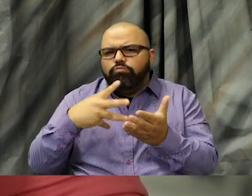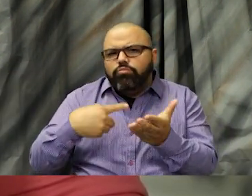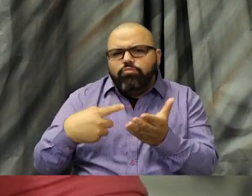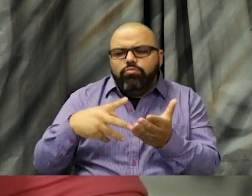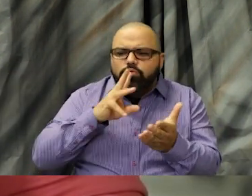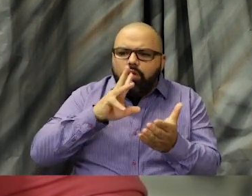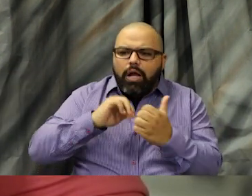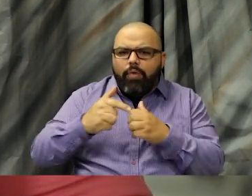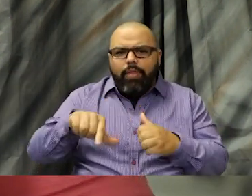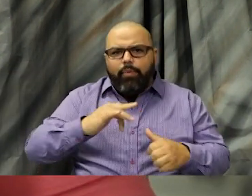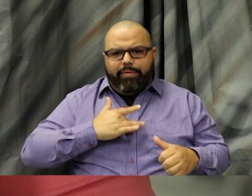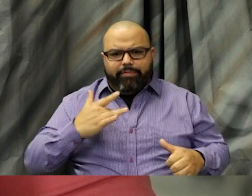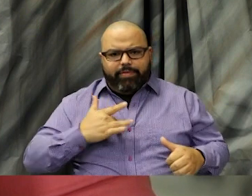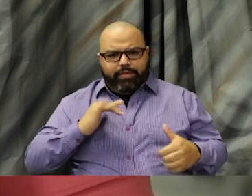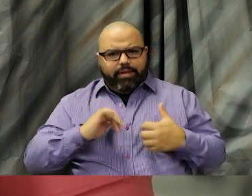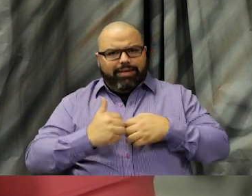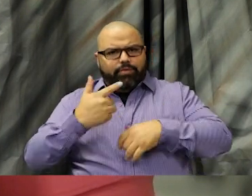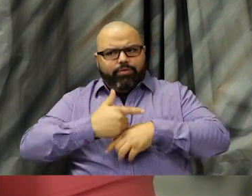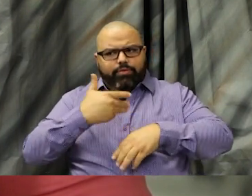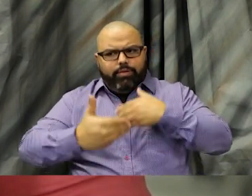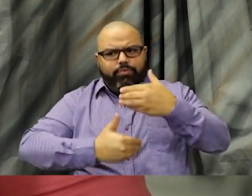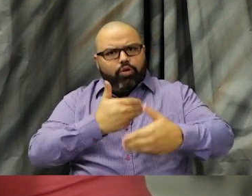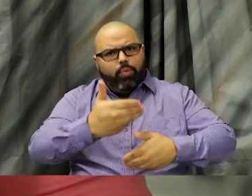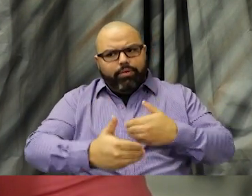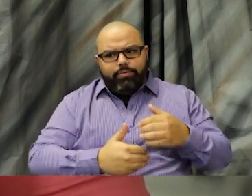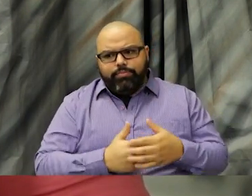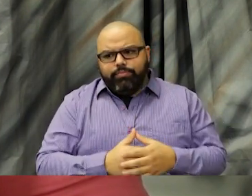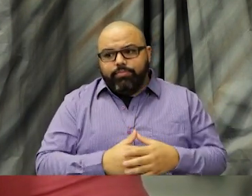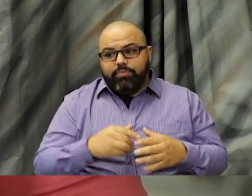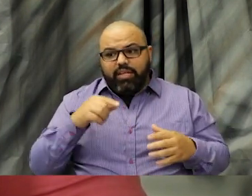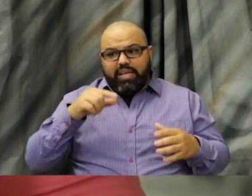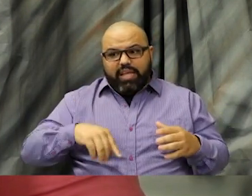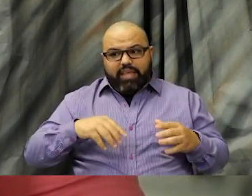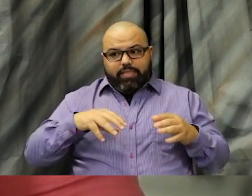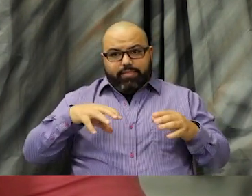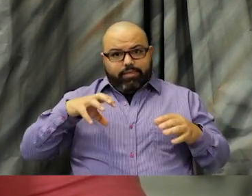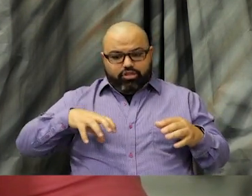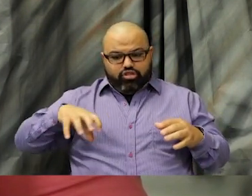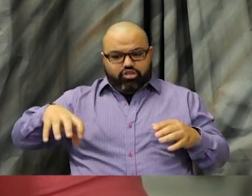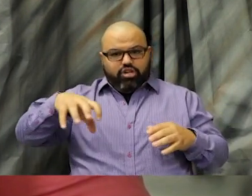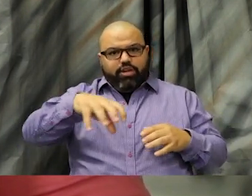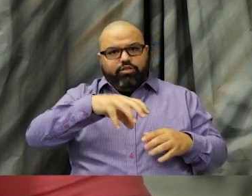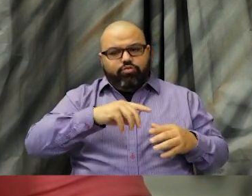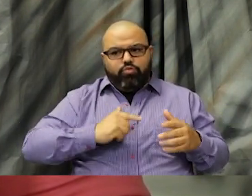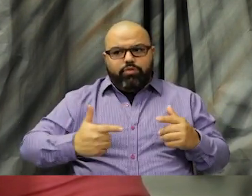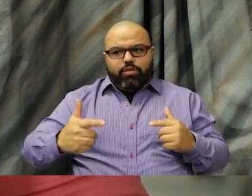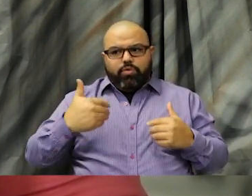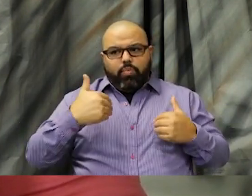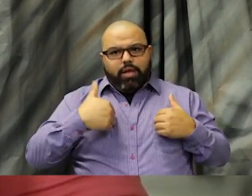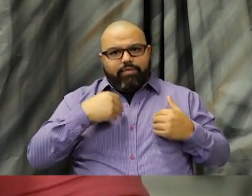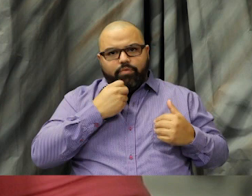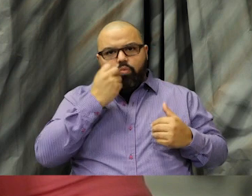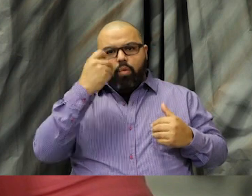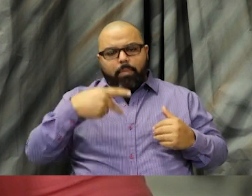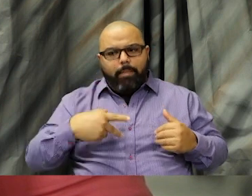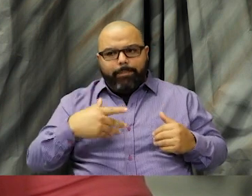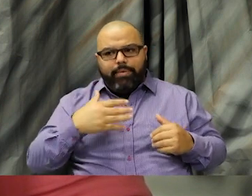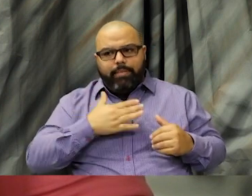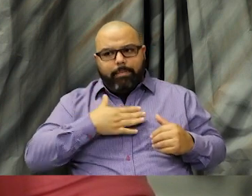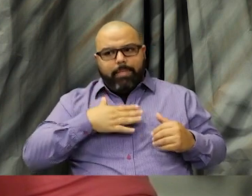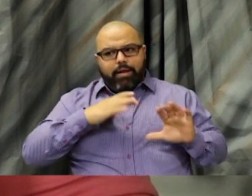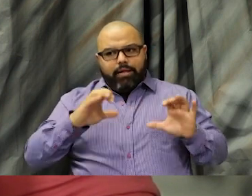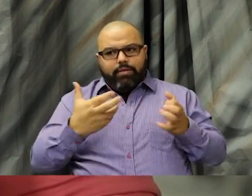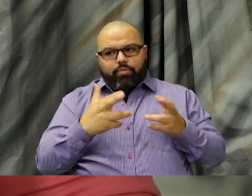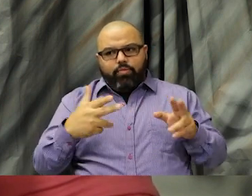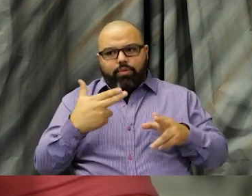about how they were feeling and how their day was going. In the station rotation approach, we always have a warm-up. In my